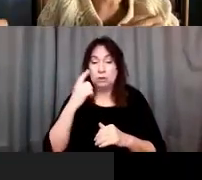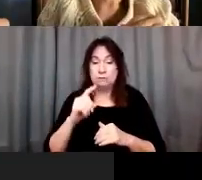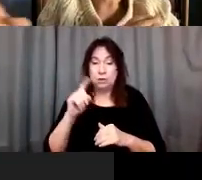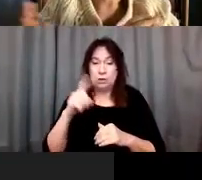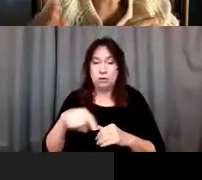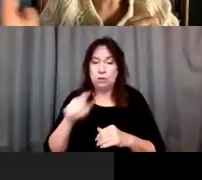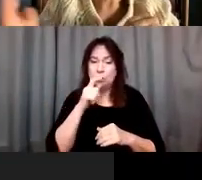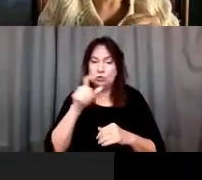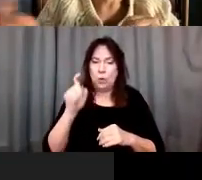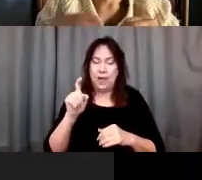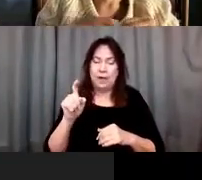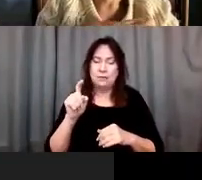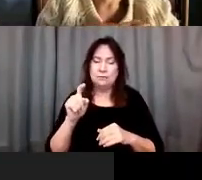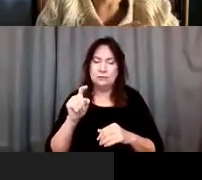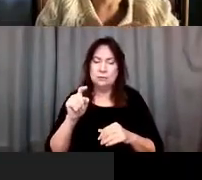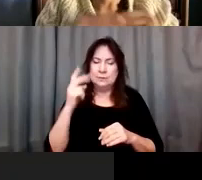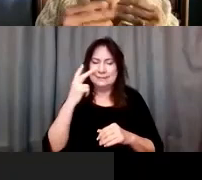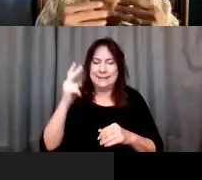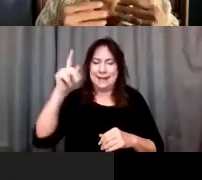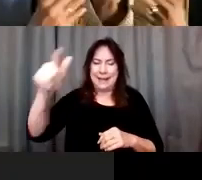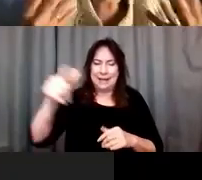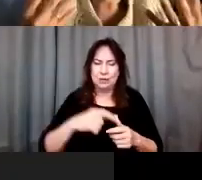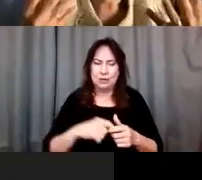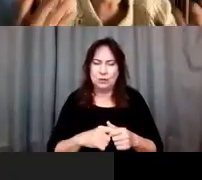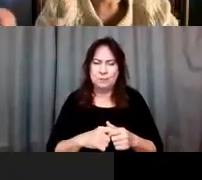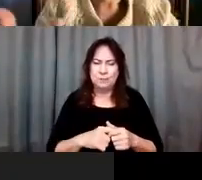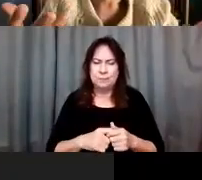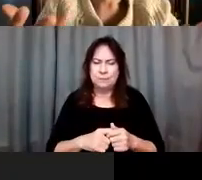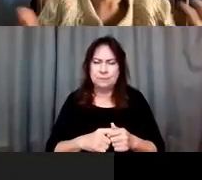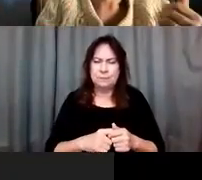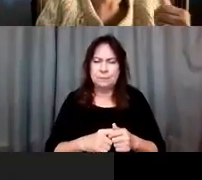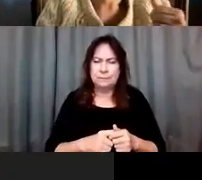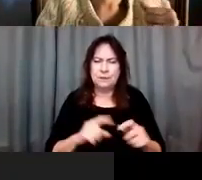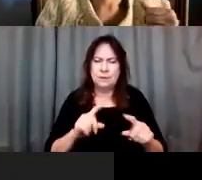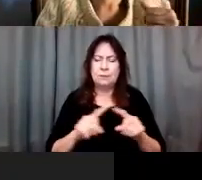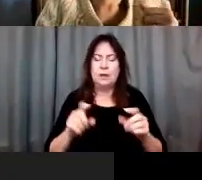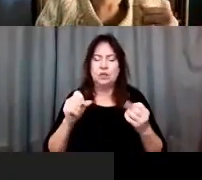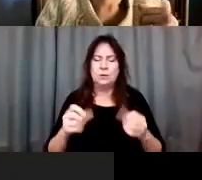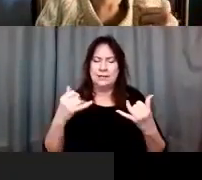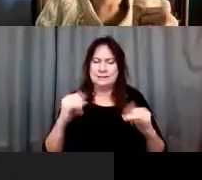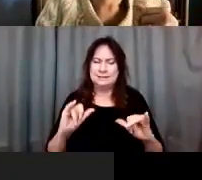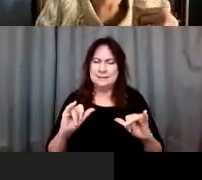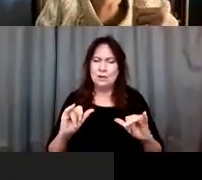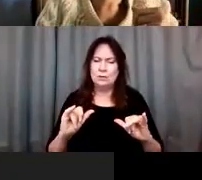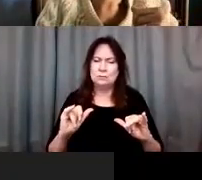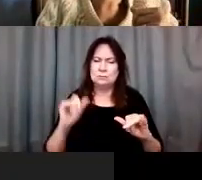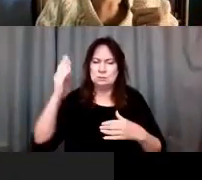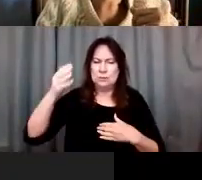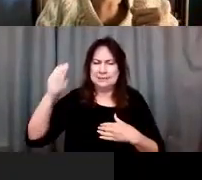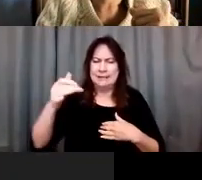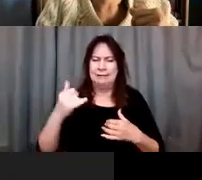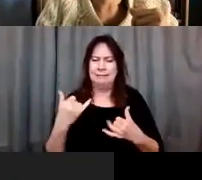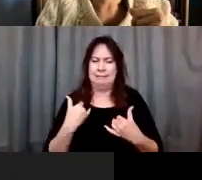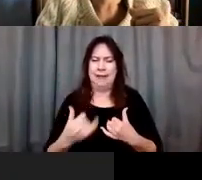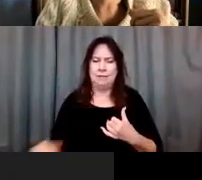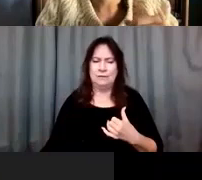your presentation afterwards on iGallery, but you'd still want to present it live, saying these things out loud.